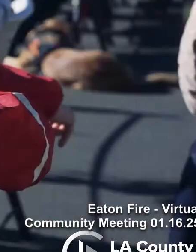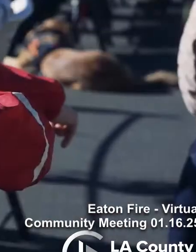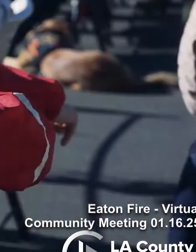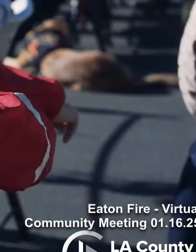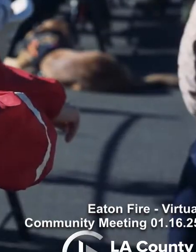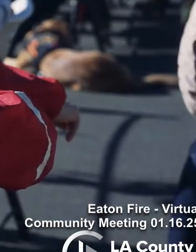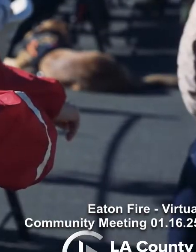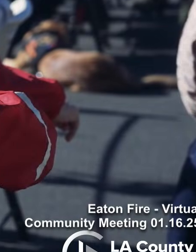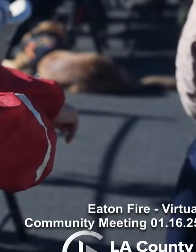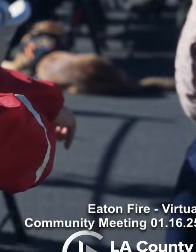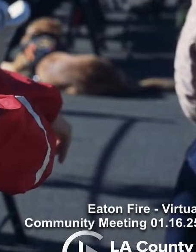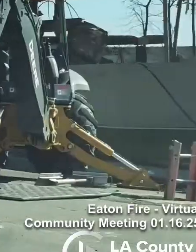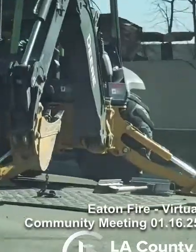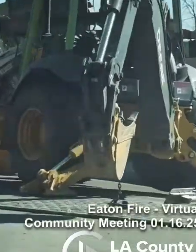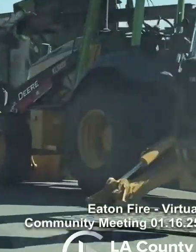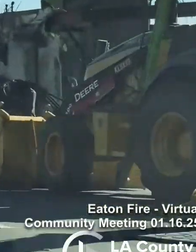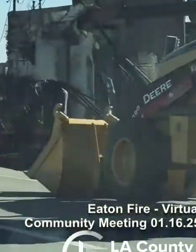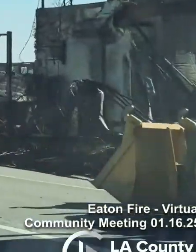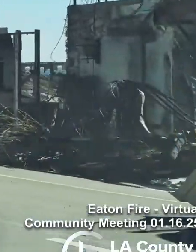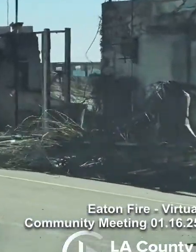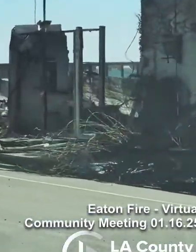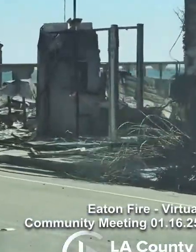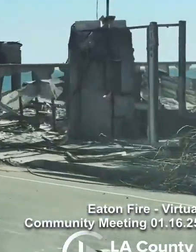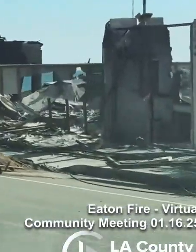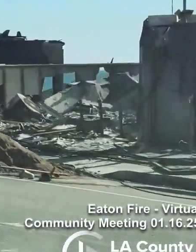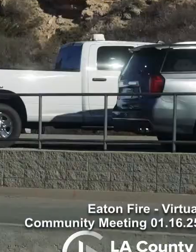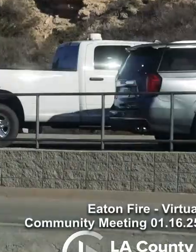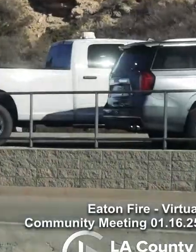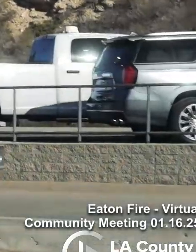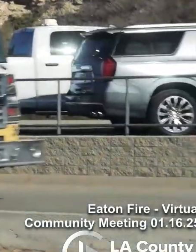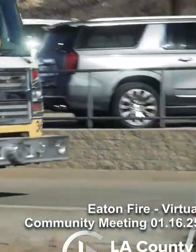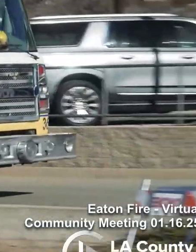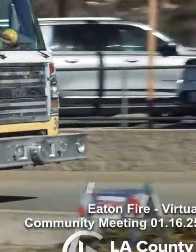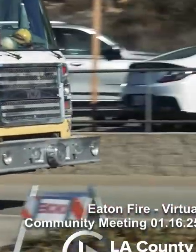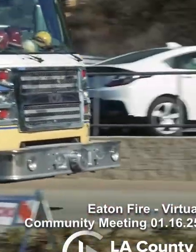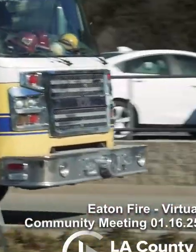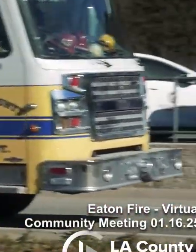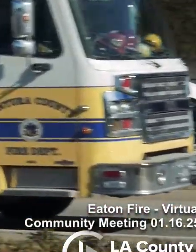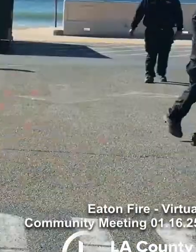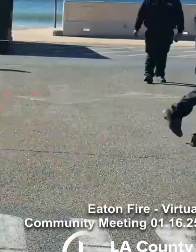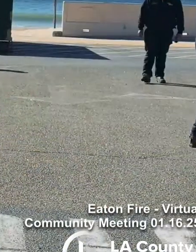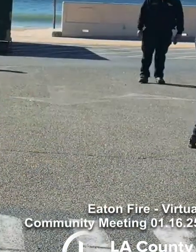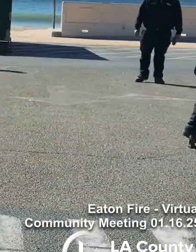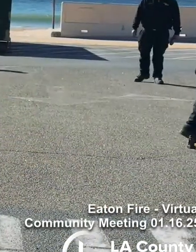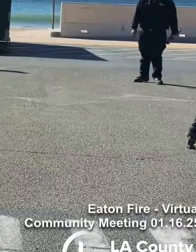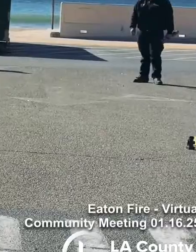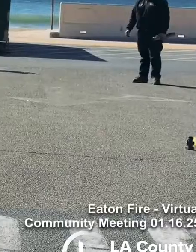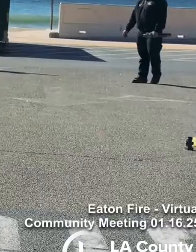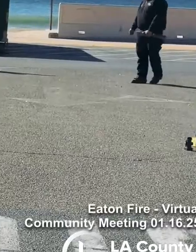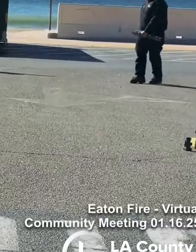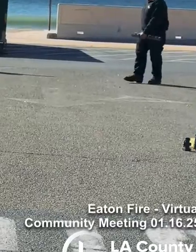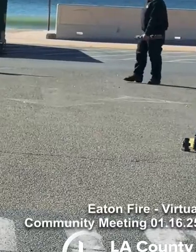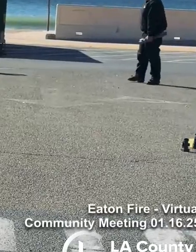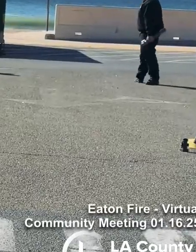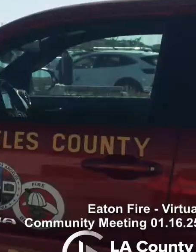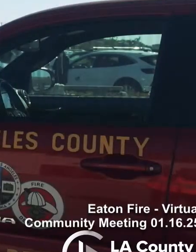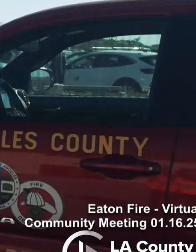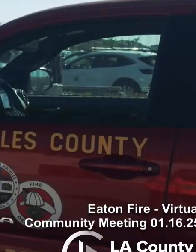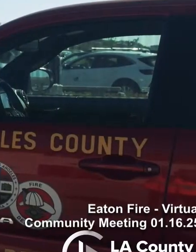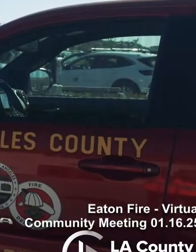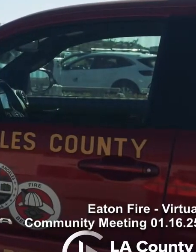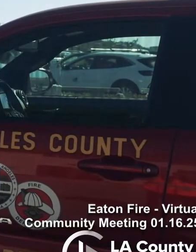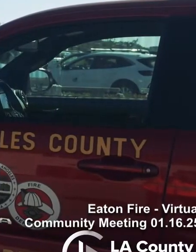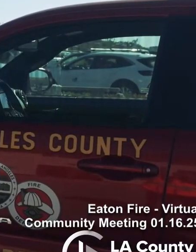than the city of Paris. When you put that in perspective, how much has burned? It takes about over 5,000 personnel. We've